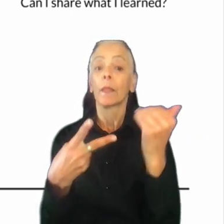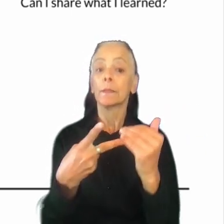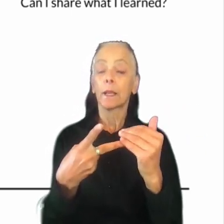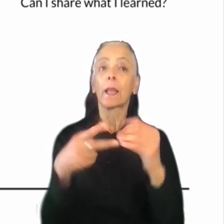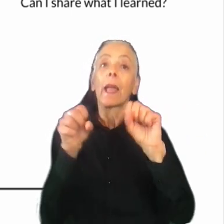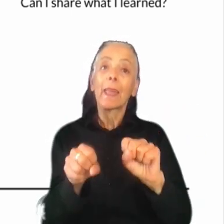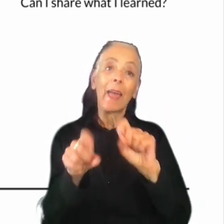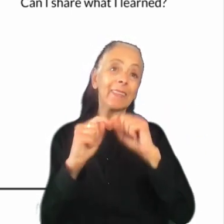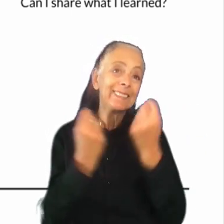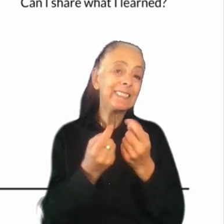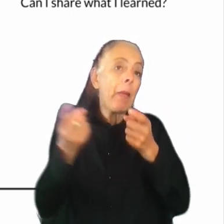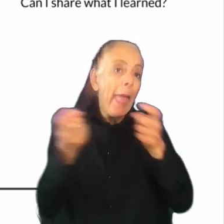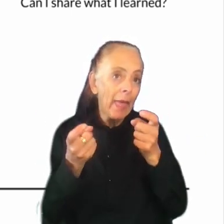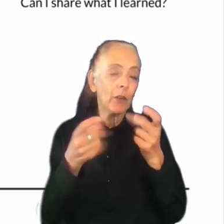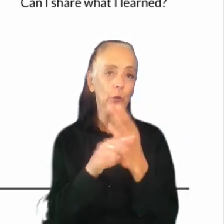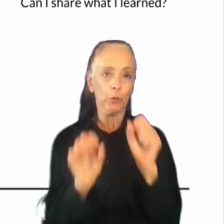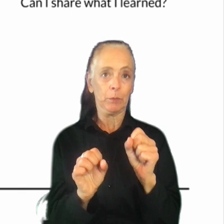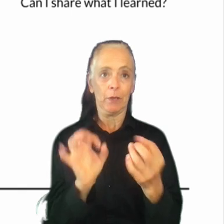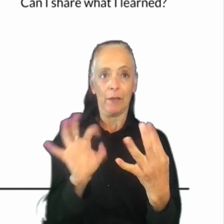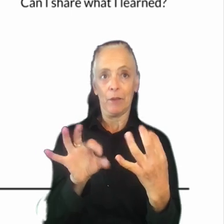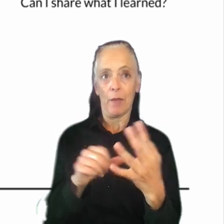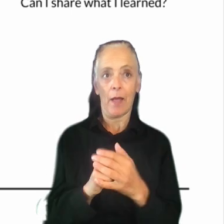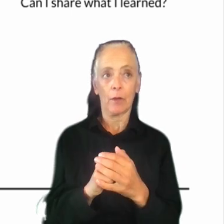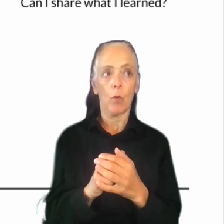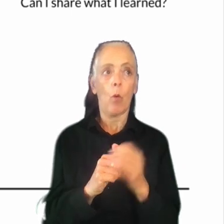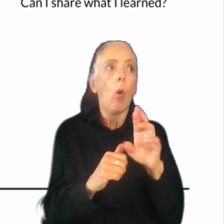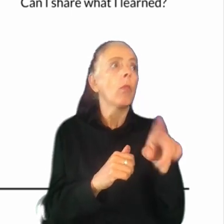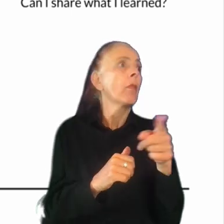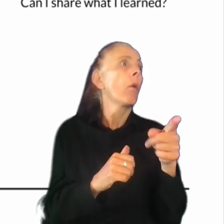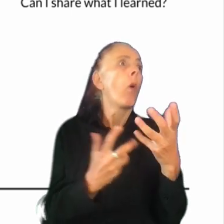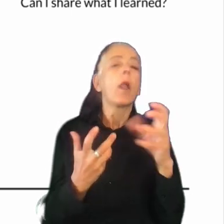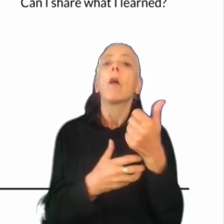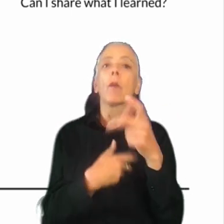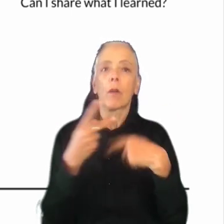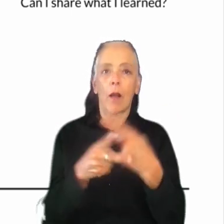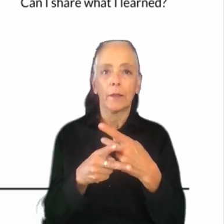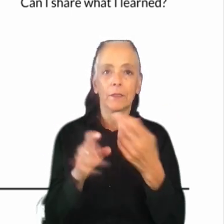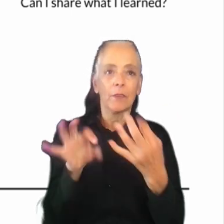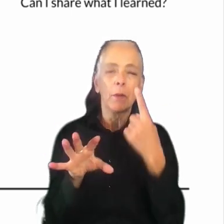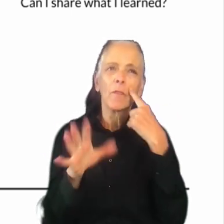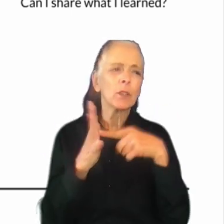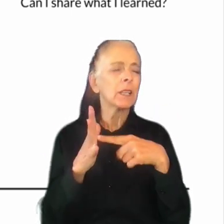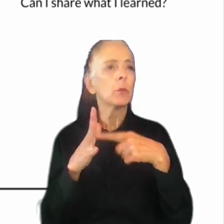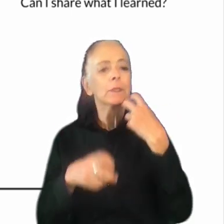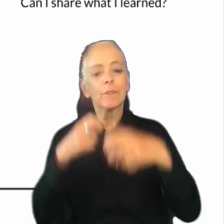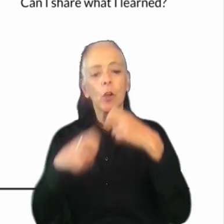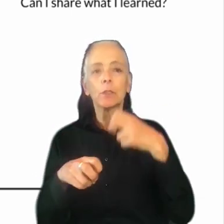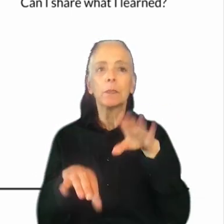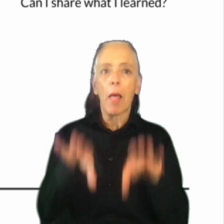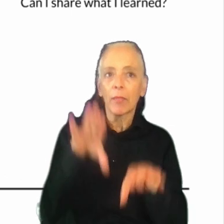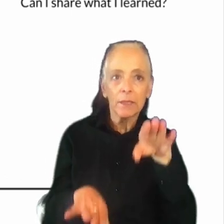can the team handle usability feedback are they looking for other type of feedback like difficulty balancing or other things